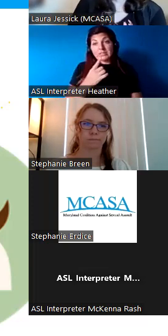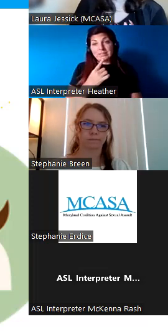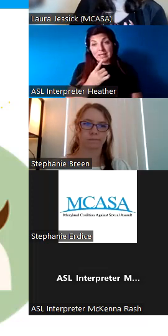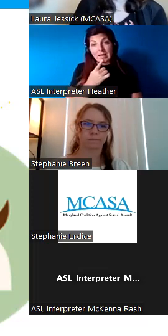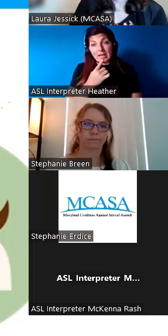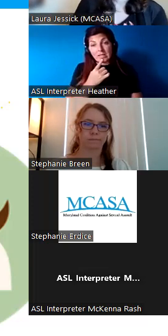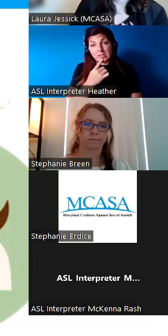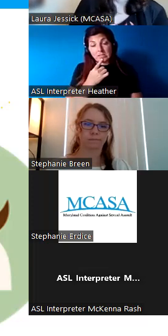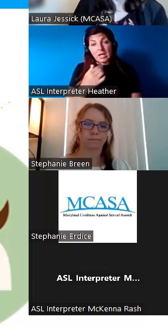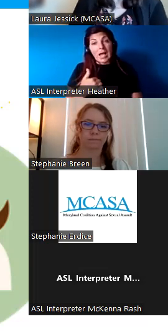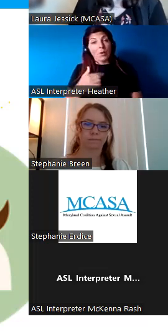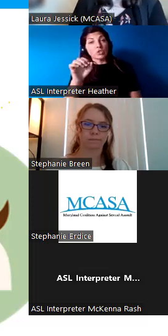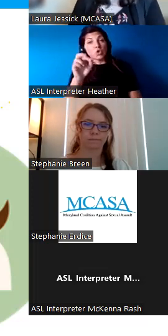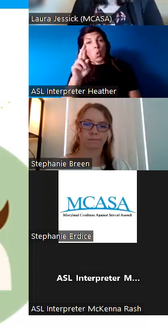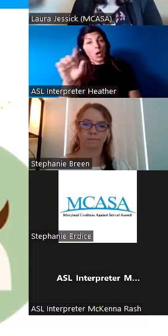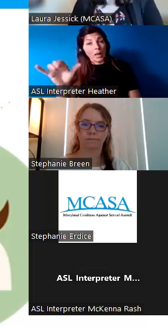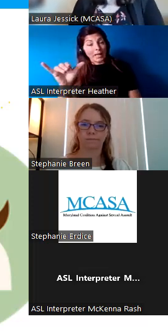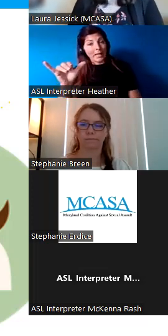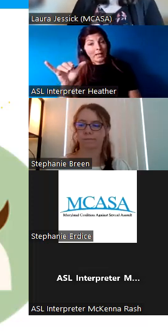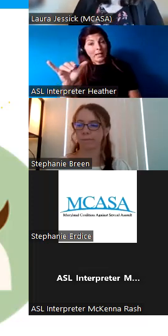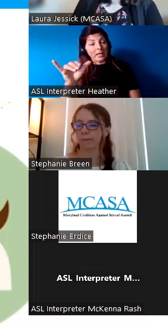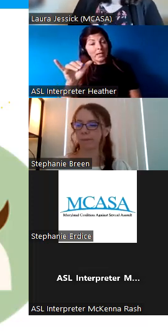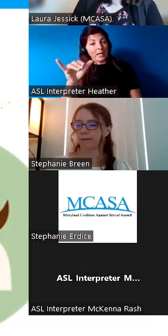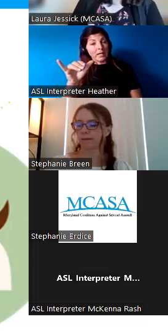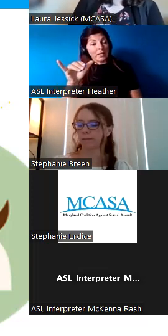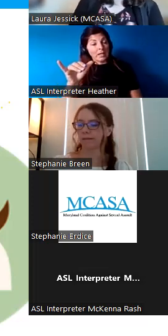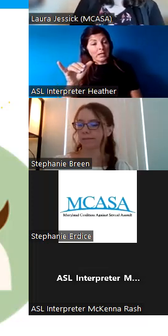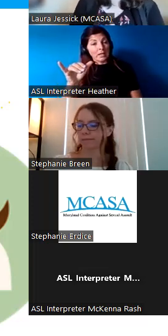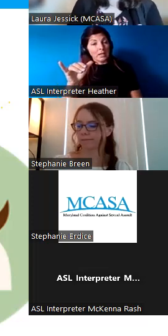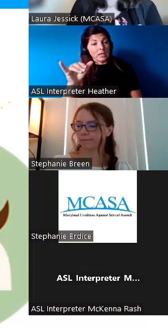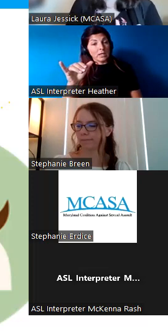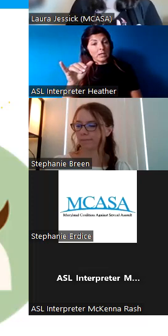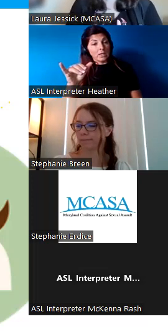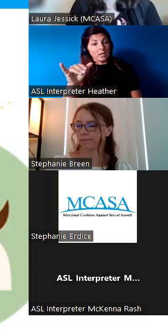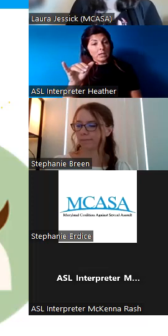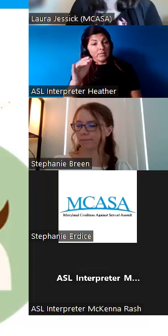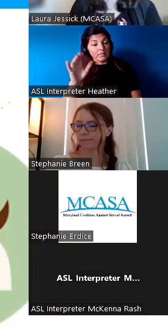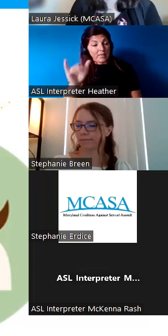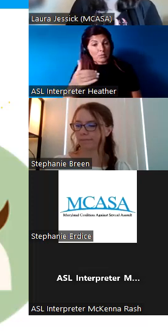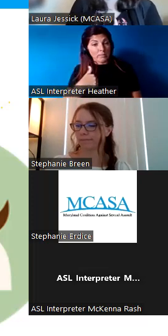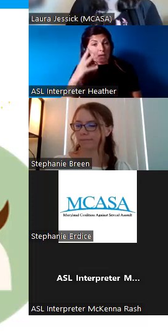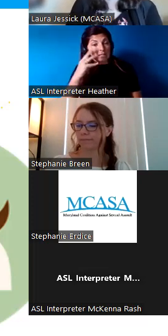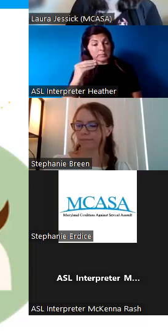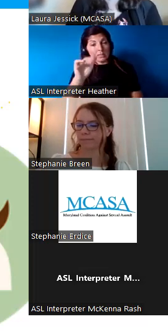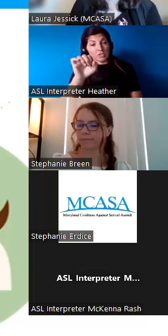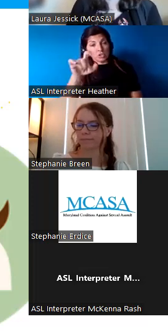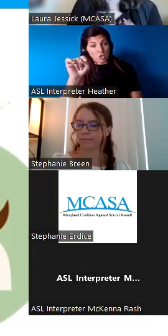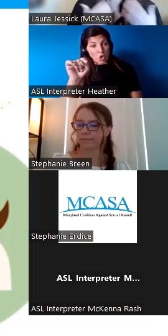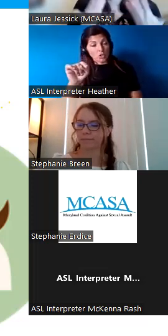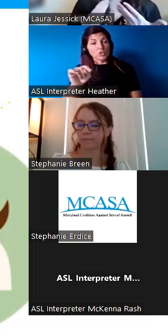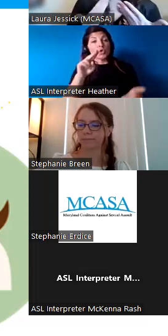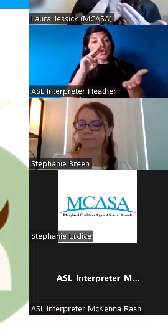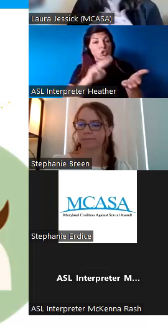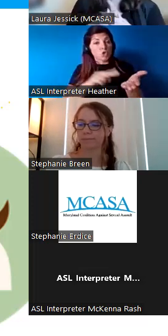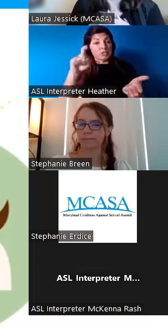were orally assaulted during the assault history, the nurse will know that they need to collect evidence